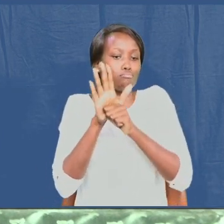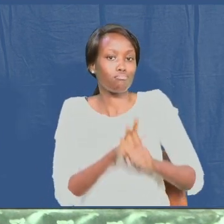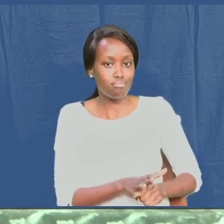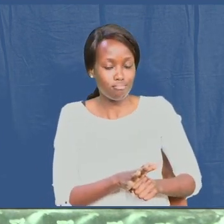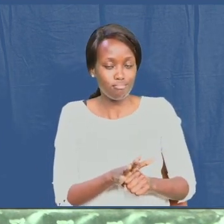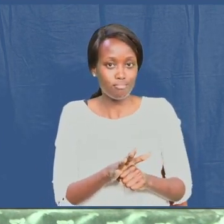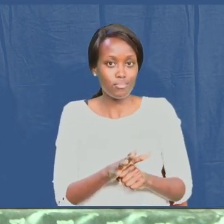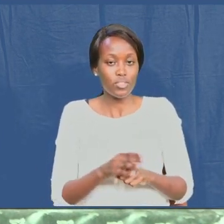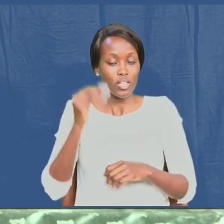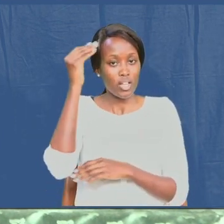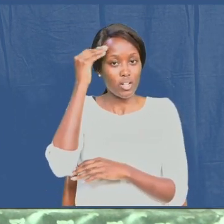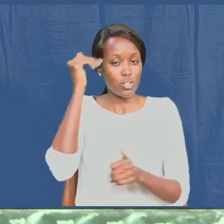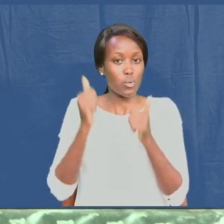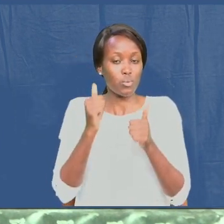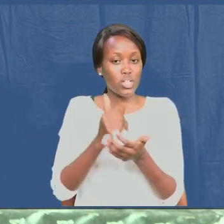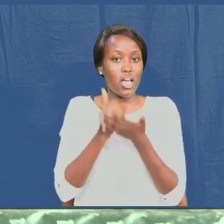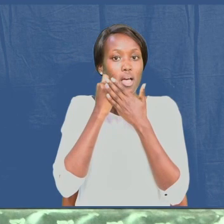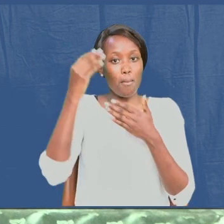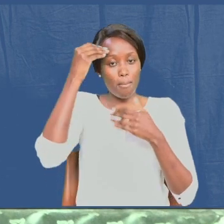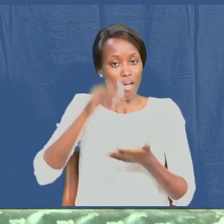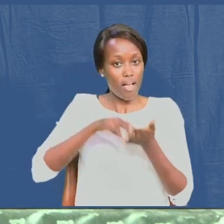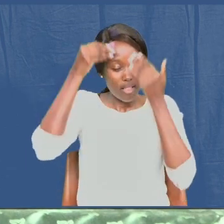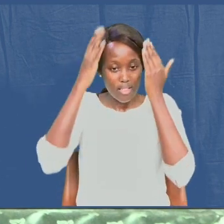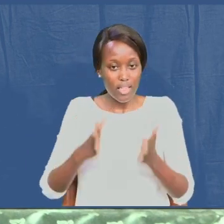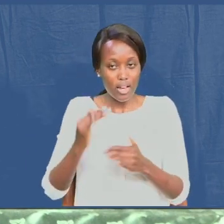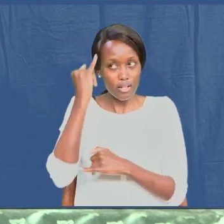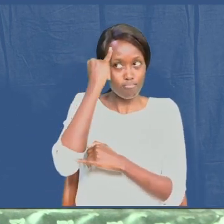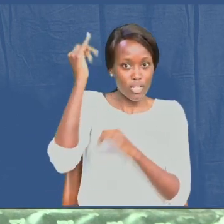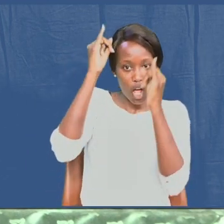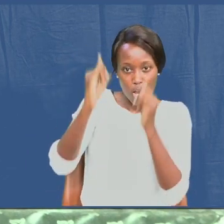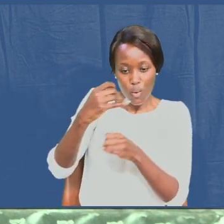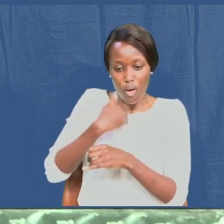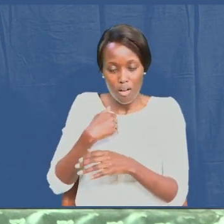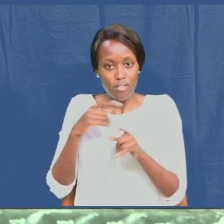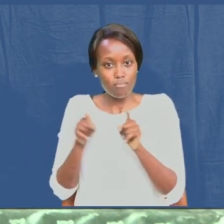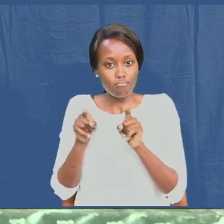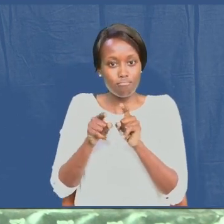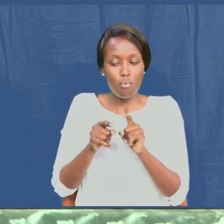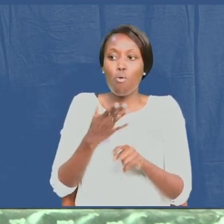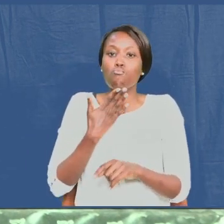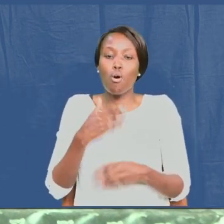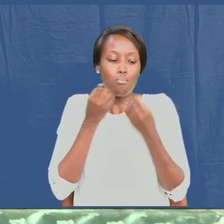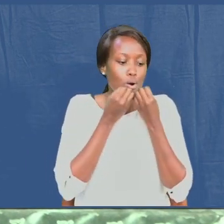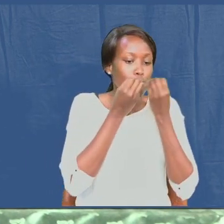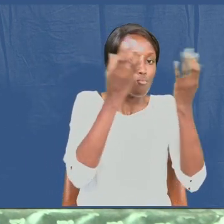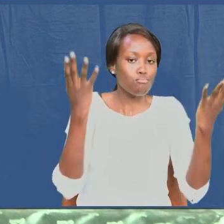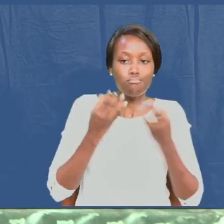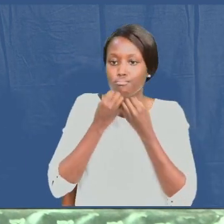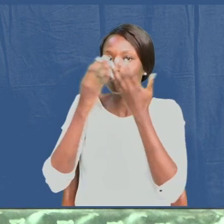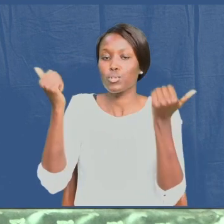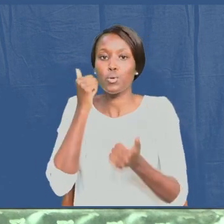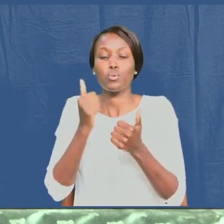enslaves. Education that makes the learner be innovative and inclined to generate information that